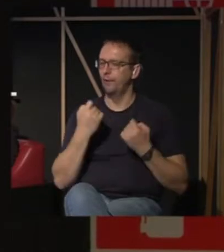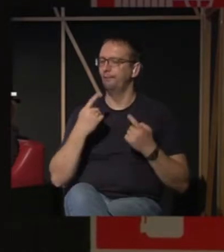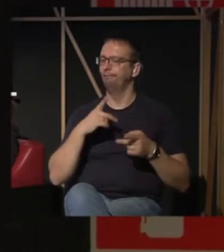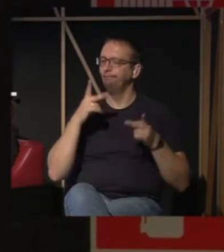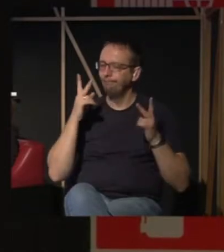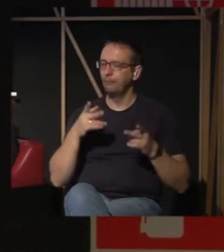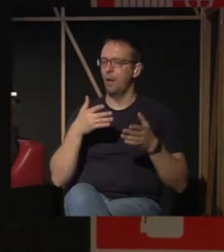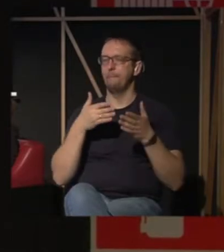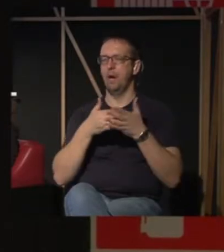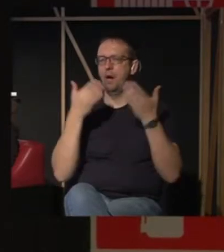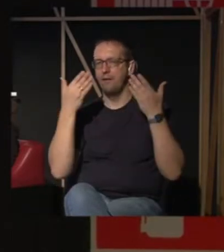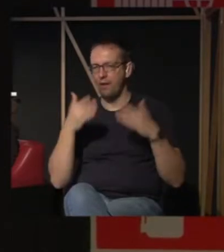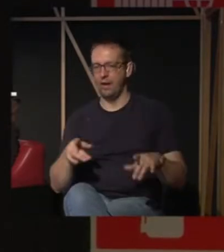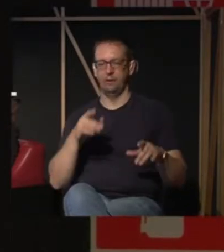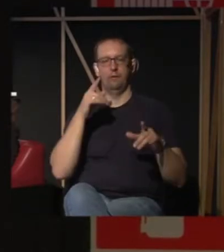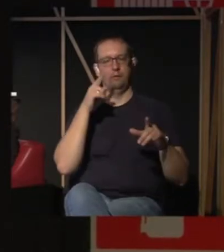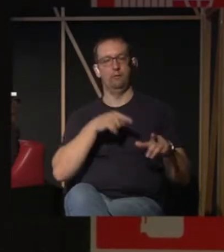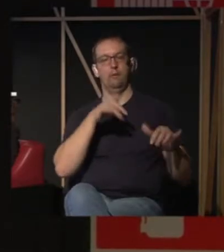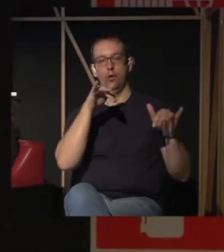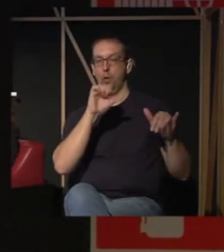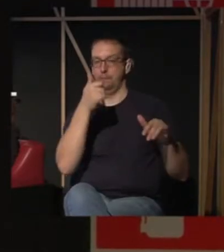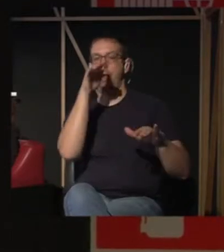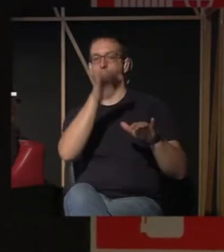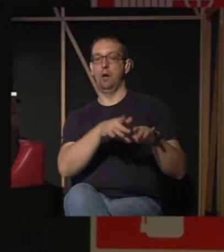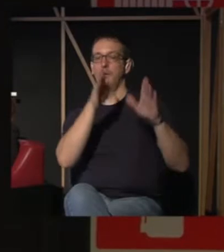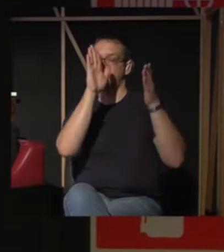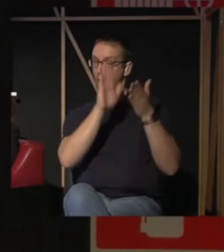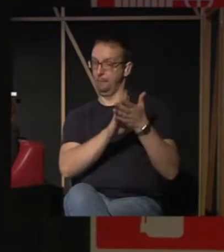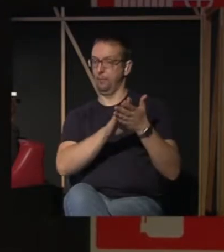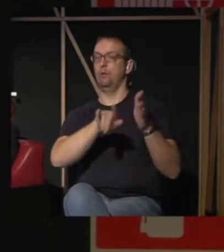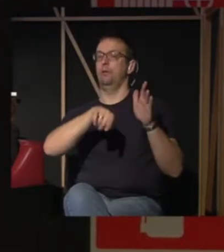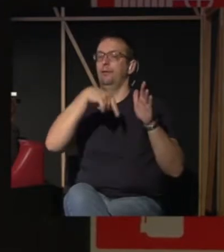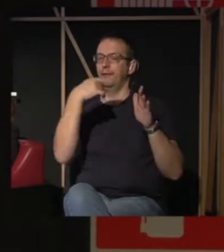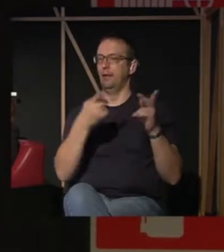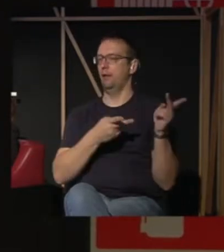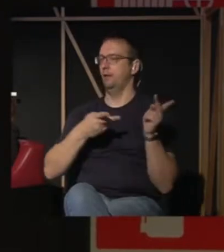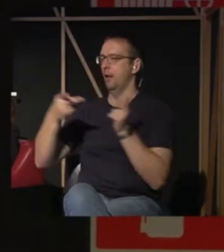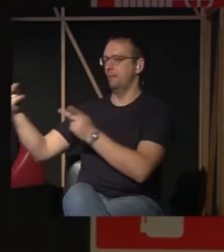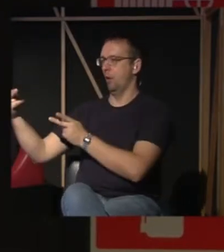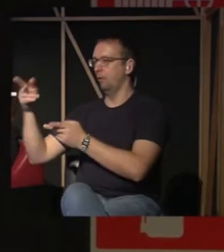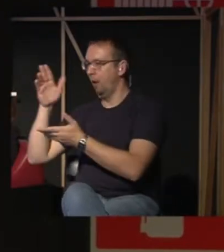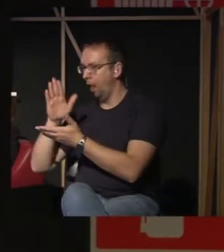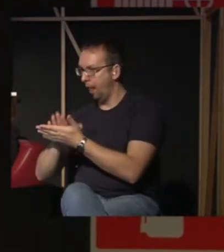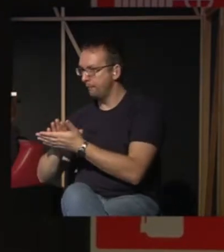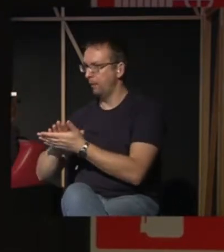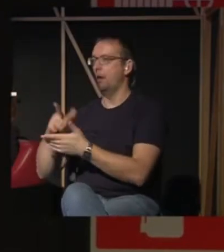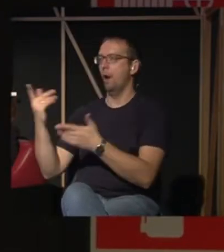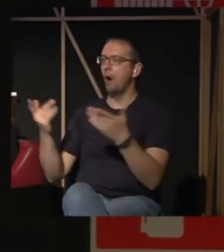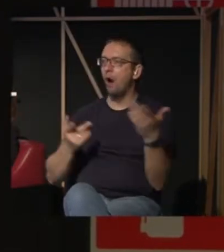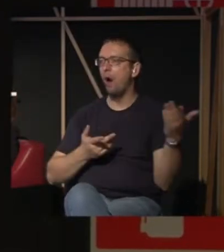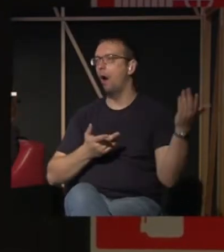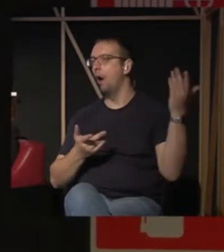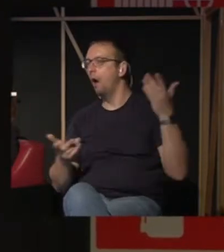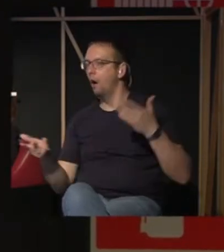Cup volunteers, but outside of the perimeter in the last mile, we also had the support of the host city's volunteers that were